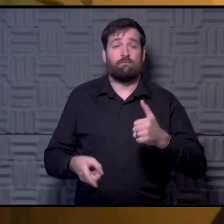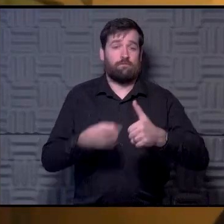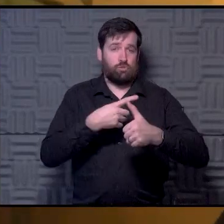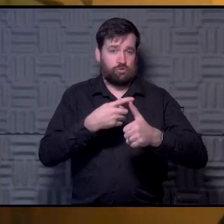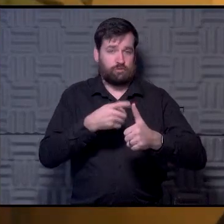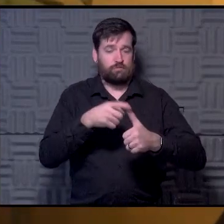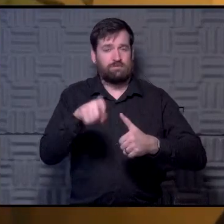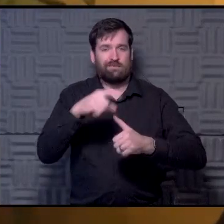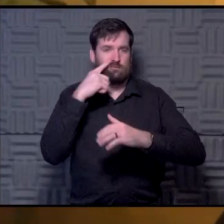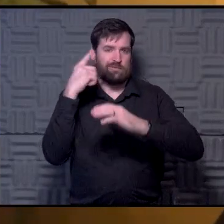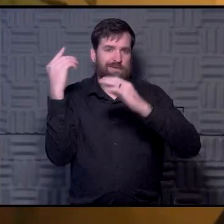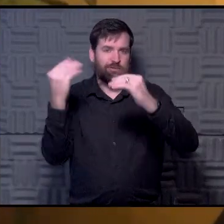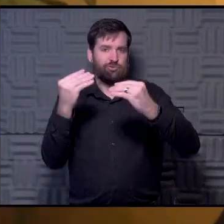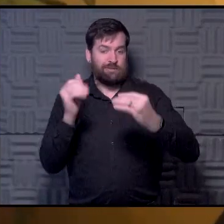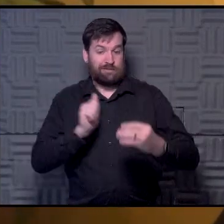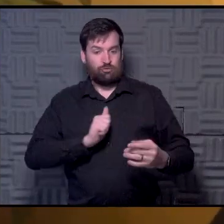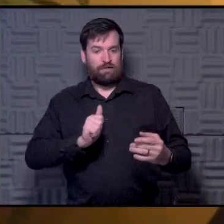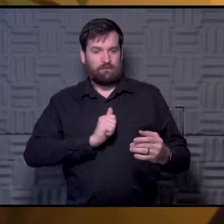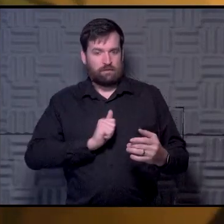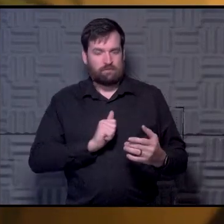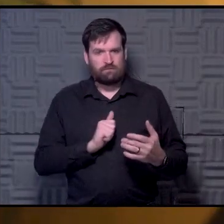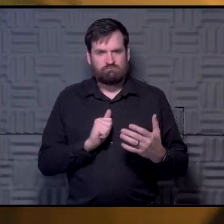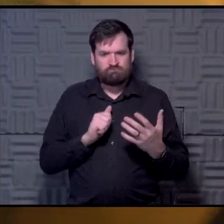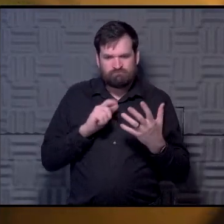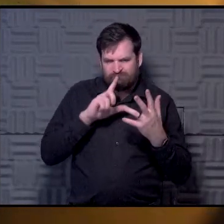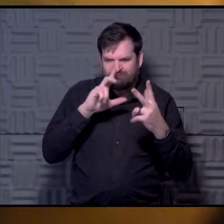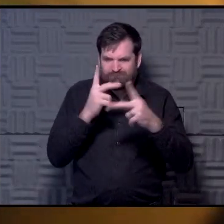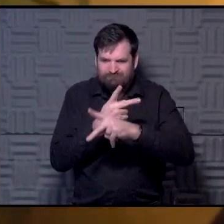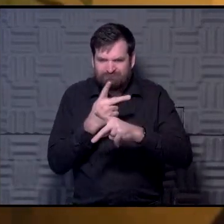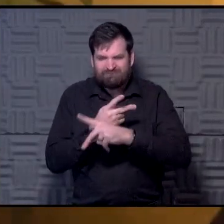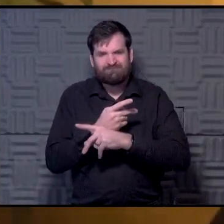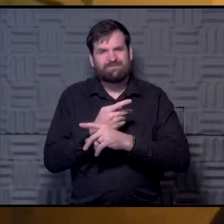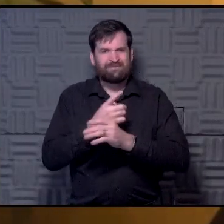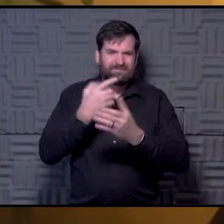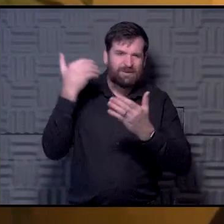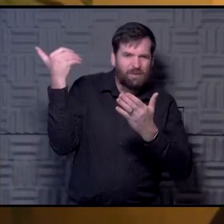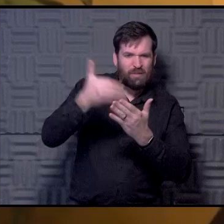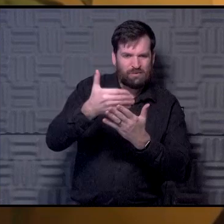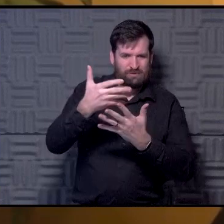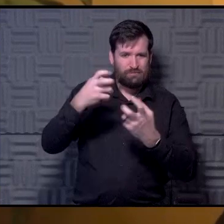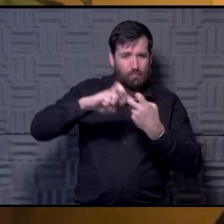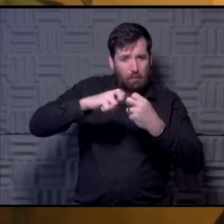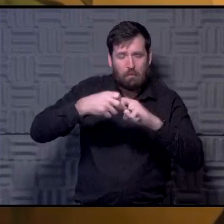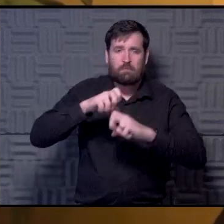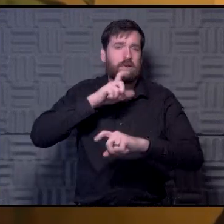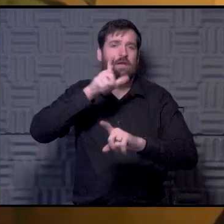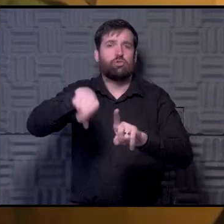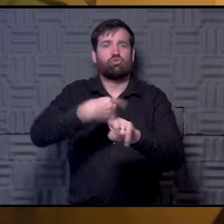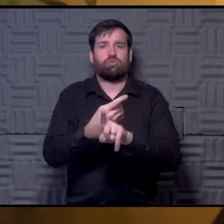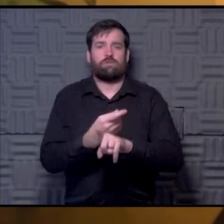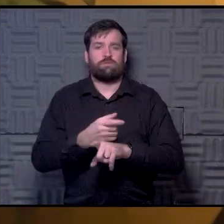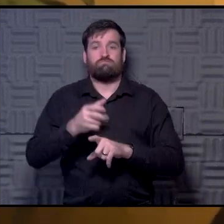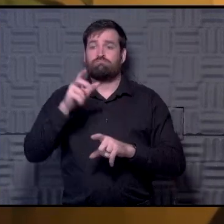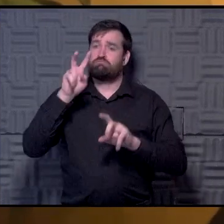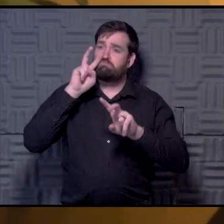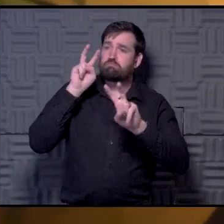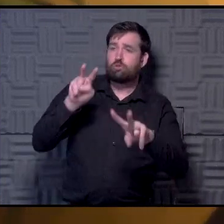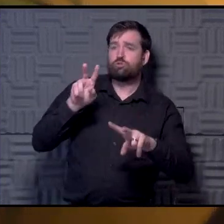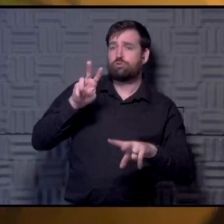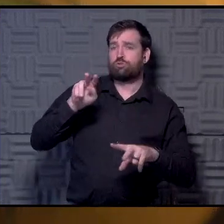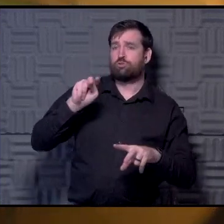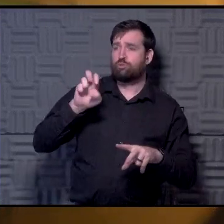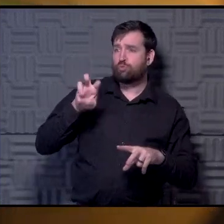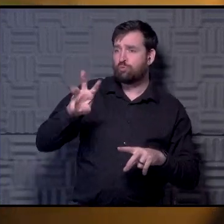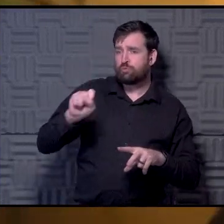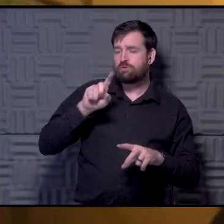by educating ourselves and spend time, get proximate to the problem. It's not enough just to listen to the news and hear about the